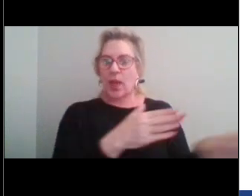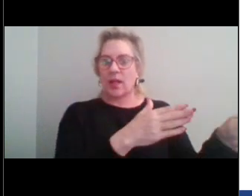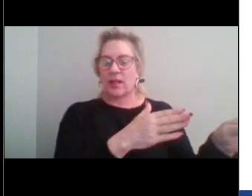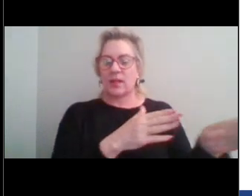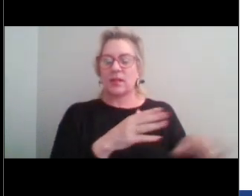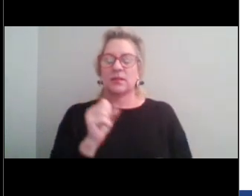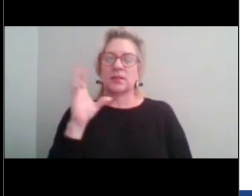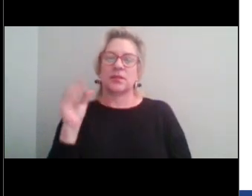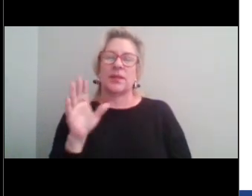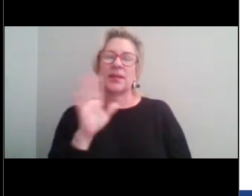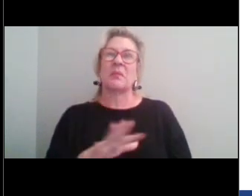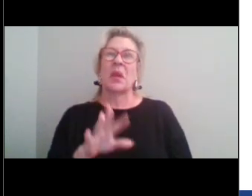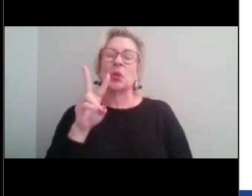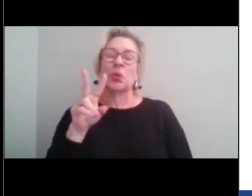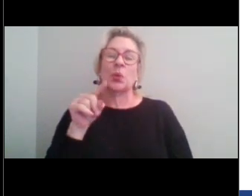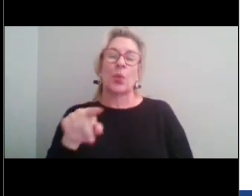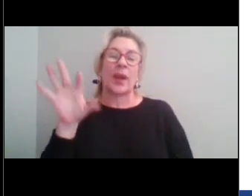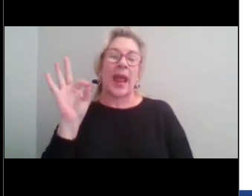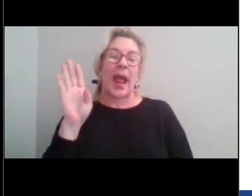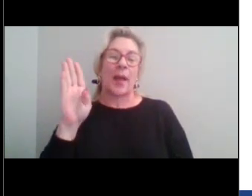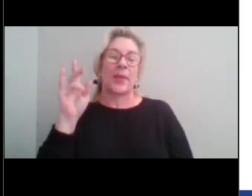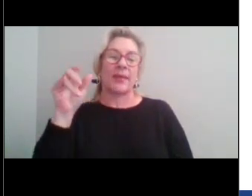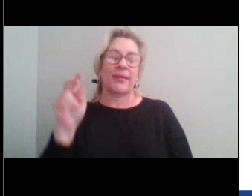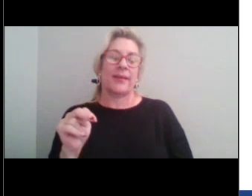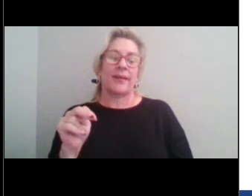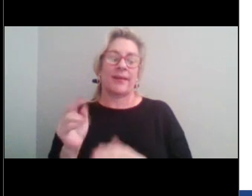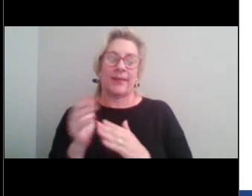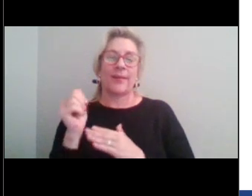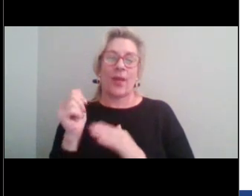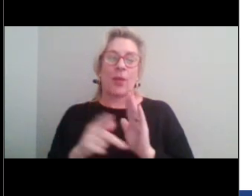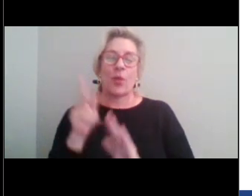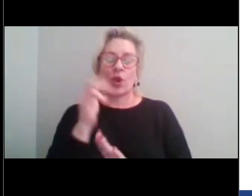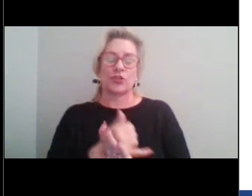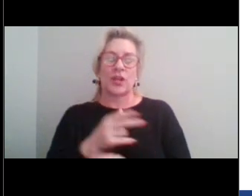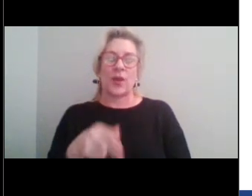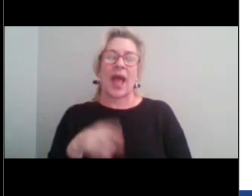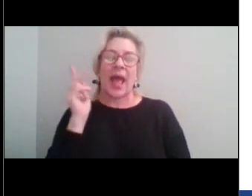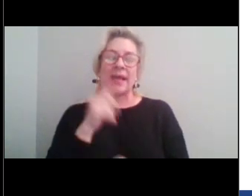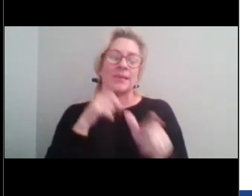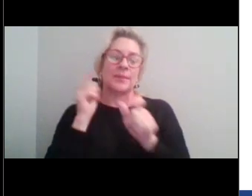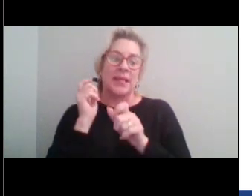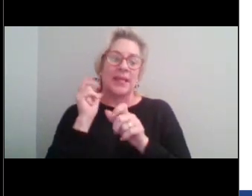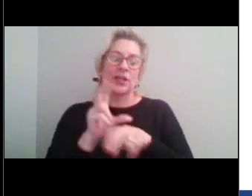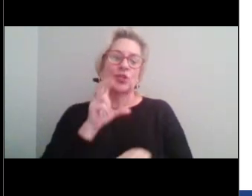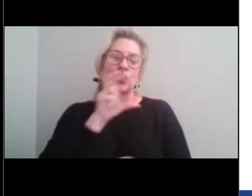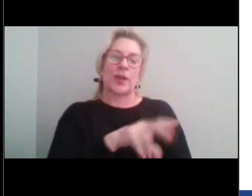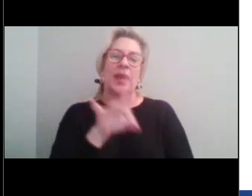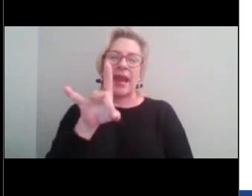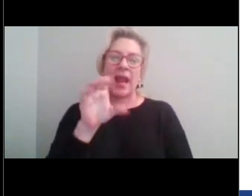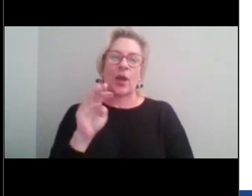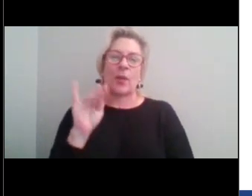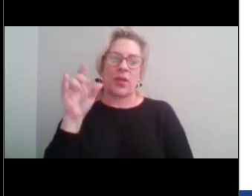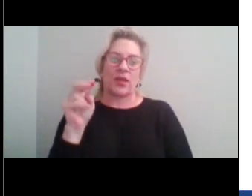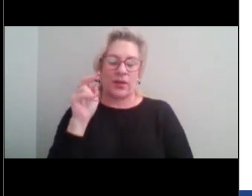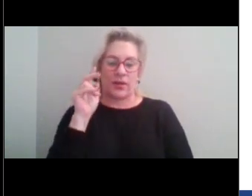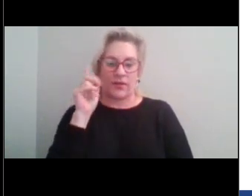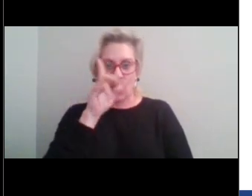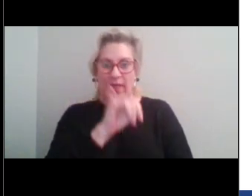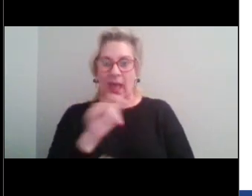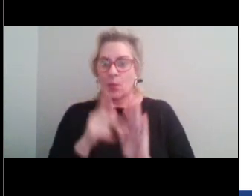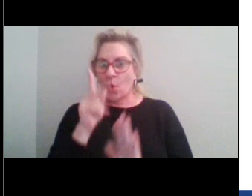a $2.9 billion project, of which high-speed rail is supplying about $800 million on the order of that.